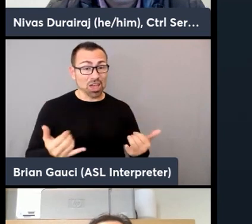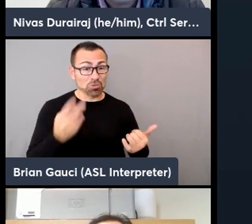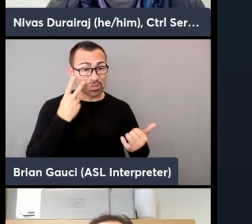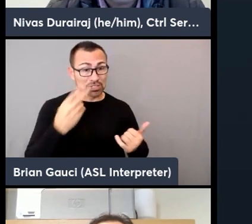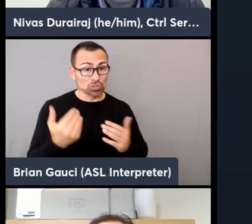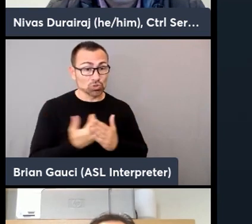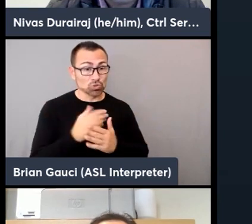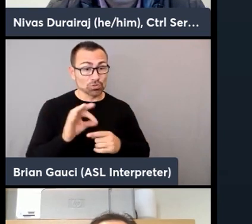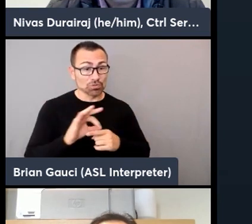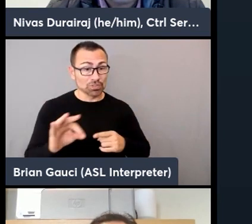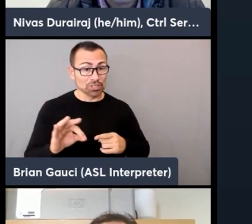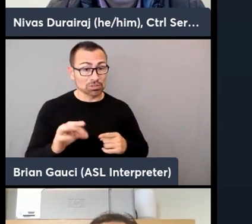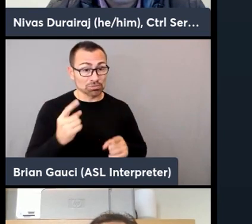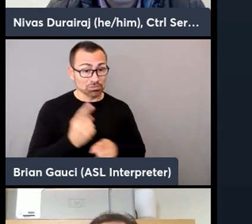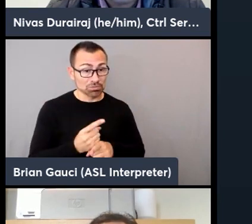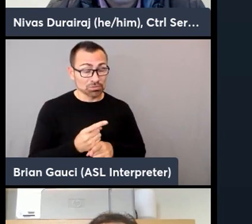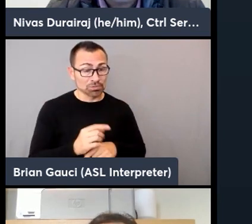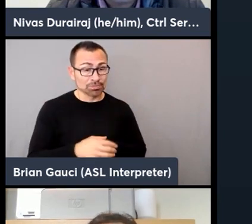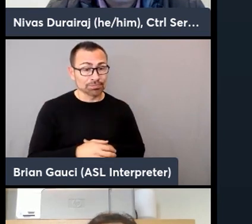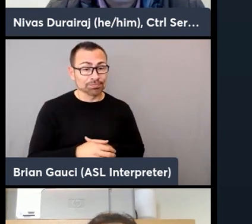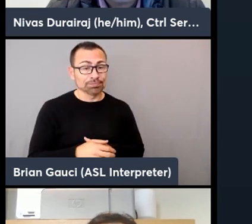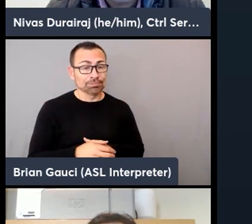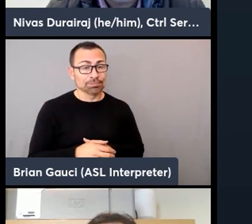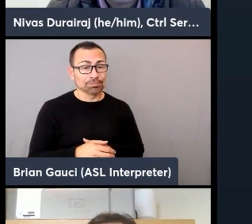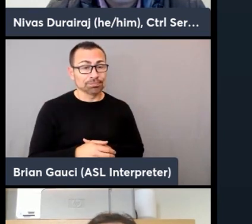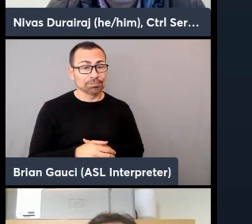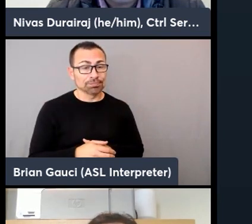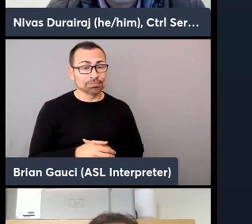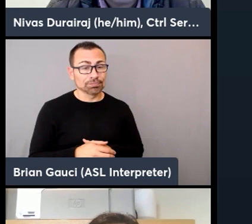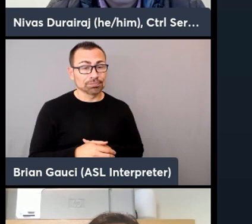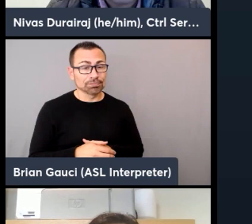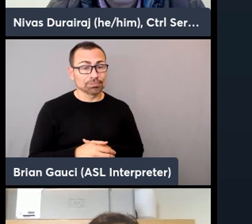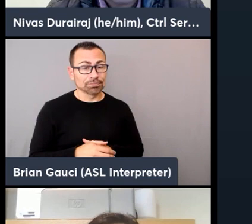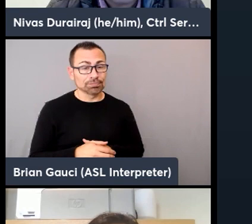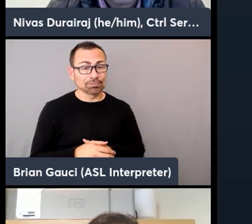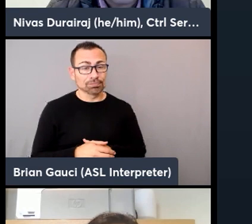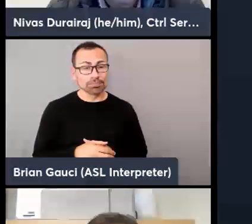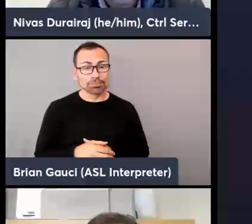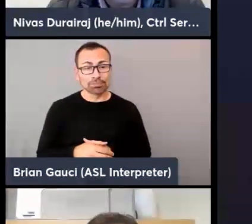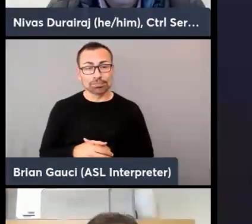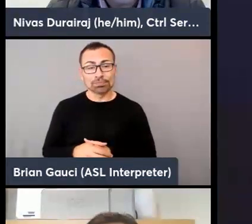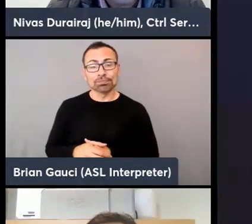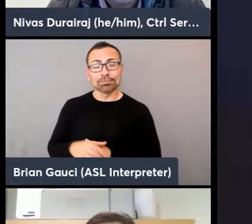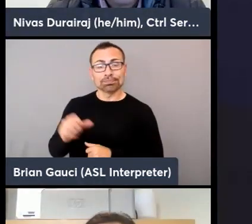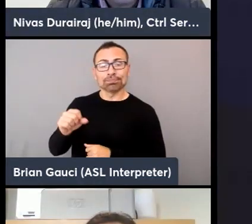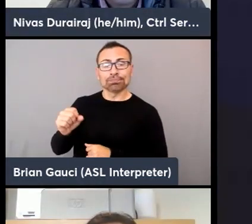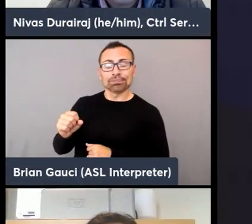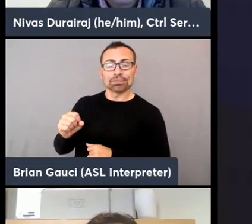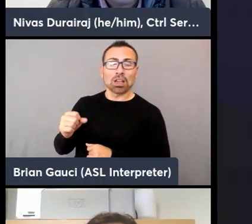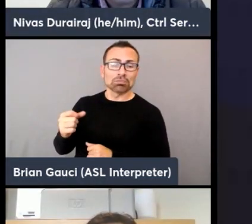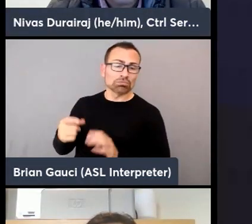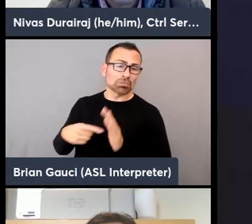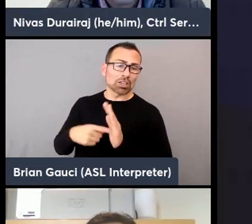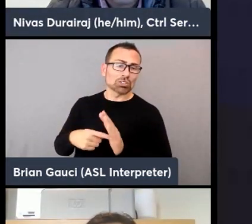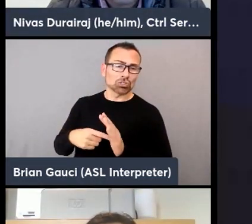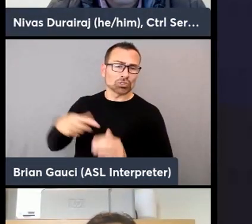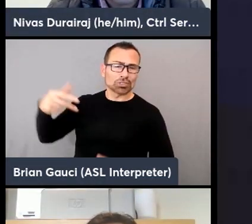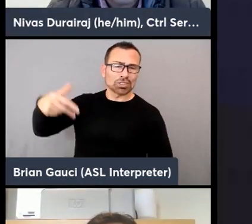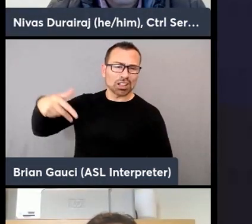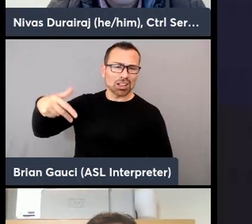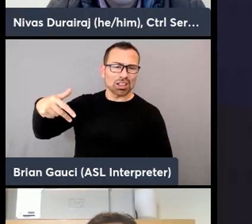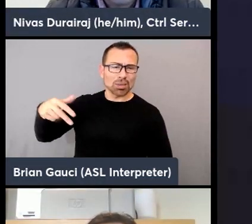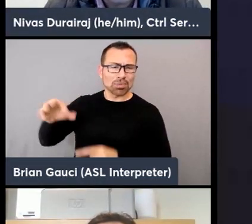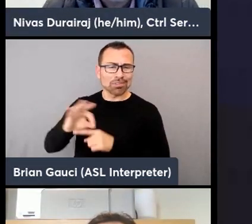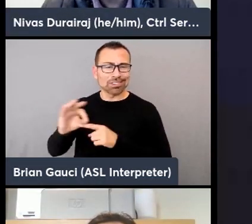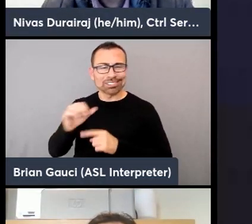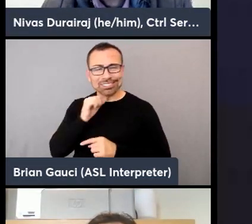feature. Yeah, I can even show you what the Lambda function. I mean, it's actually not super interesting